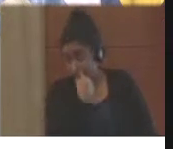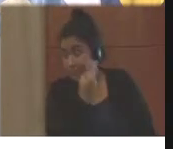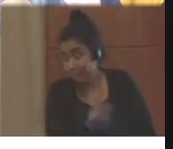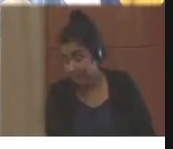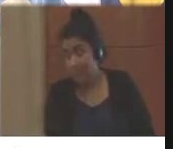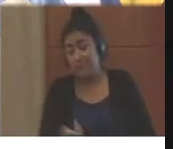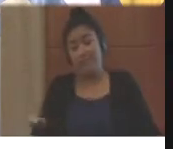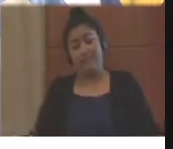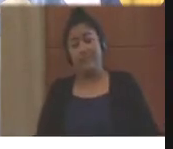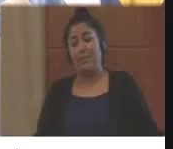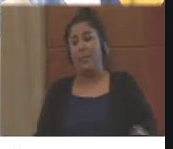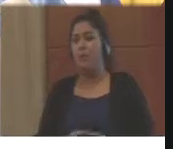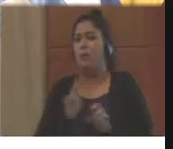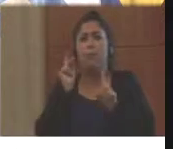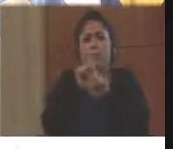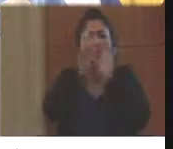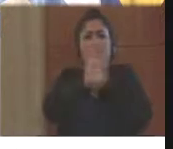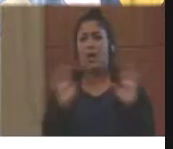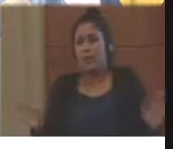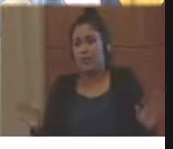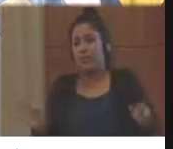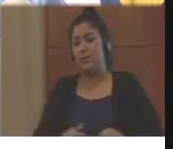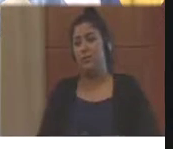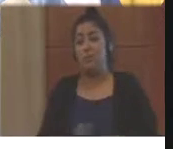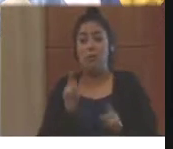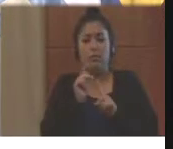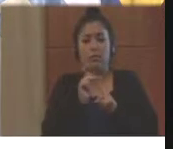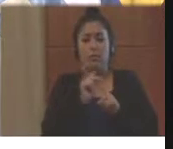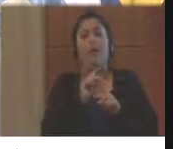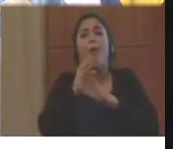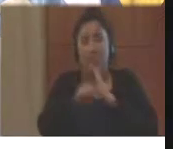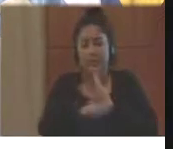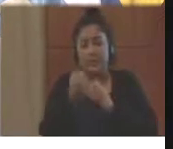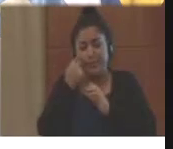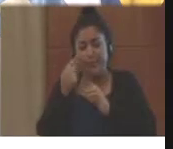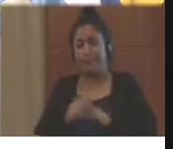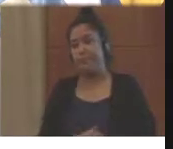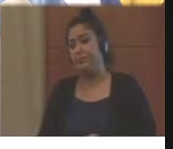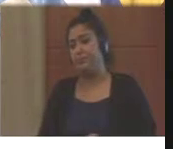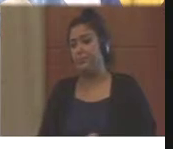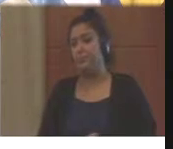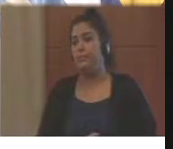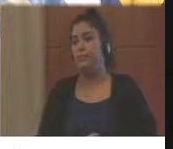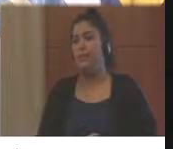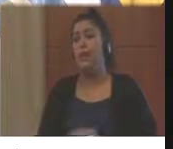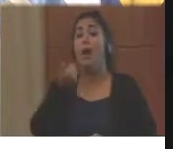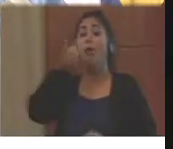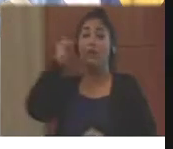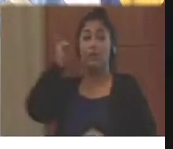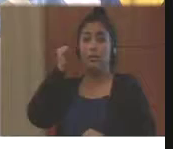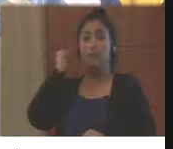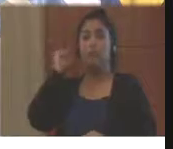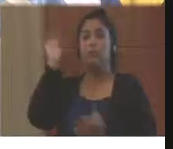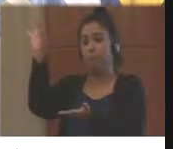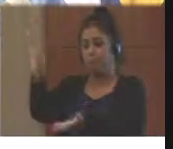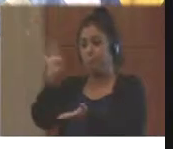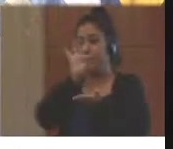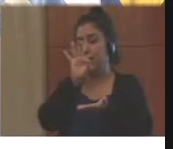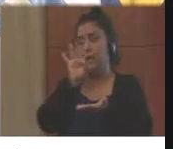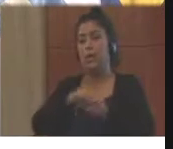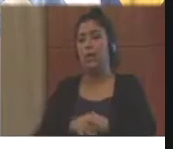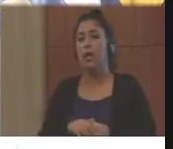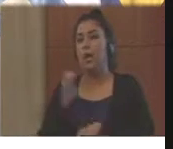And that means it's not just a theory. Yesterday I heard one of the representatives from